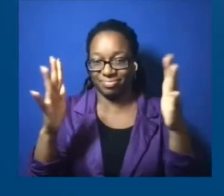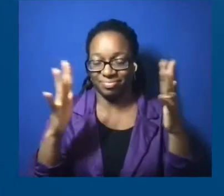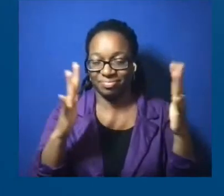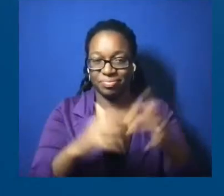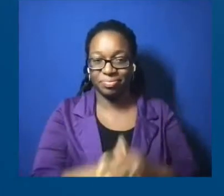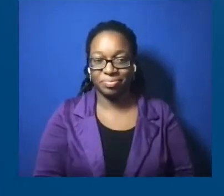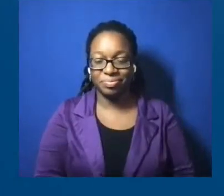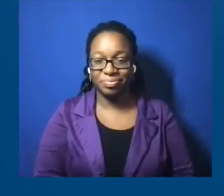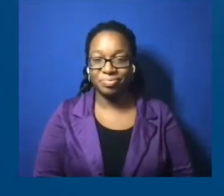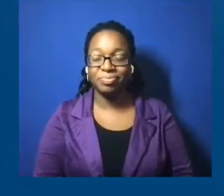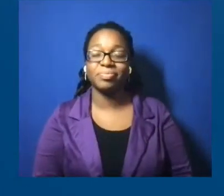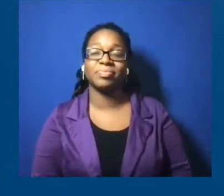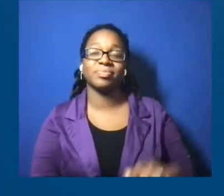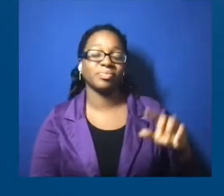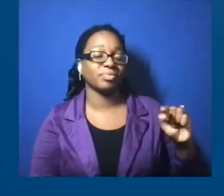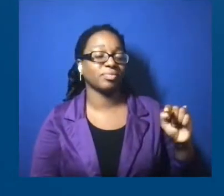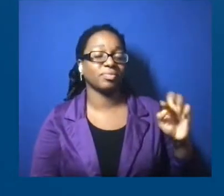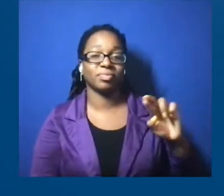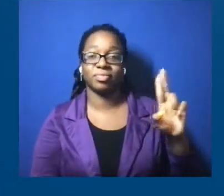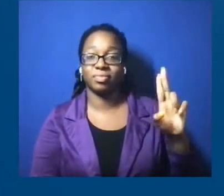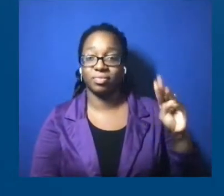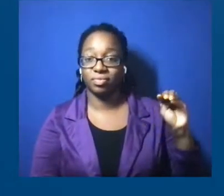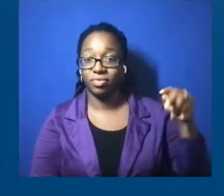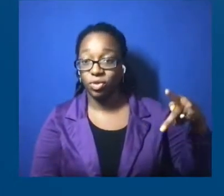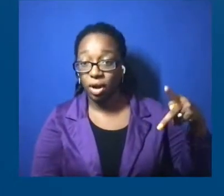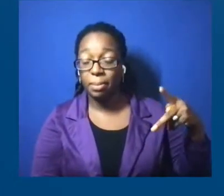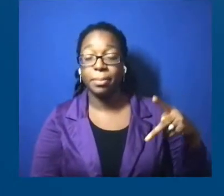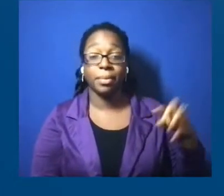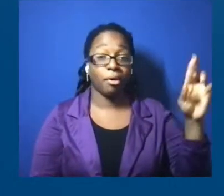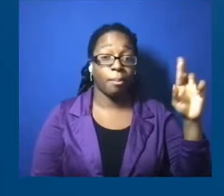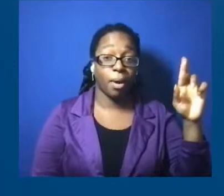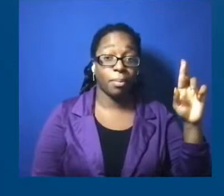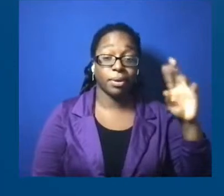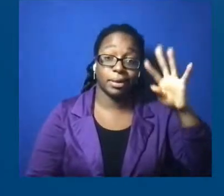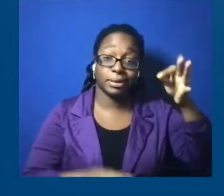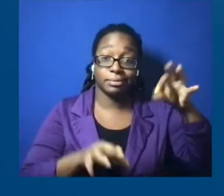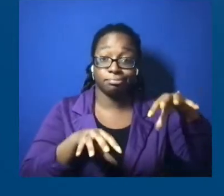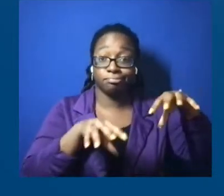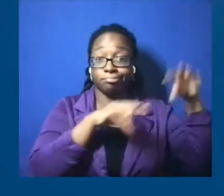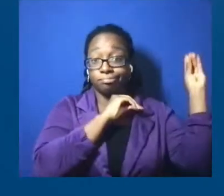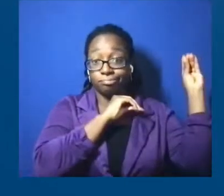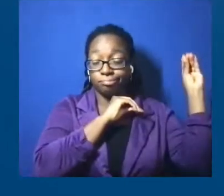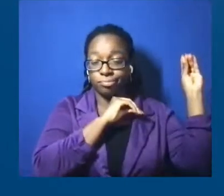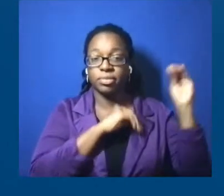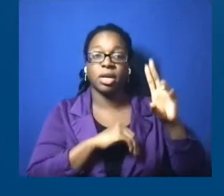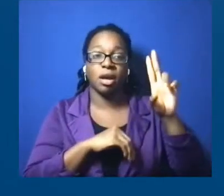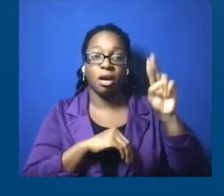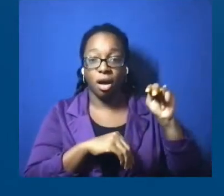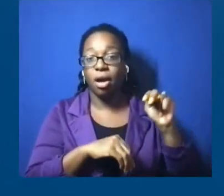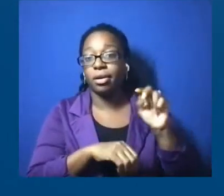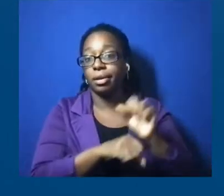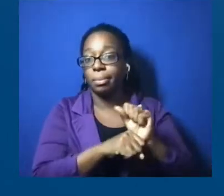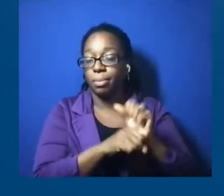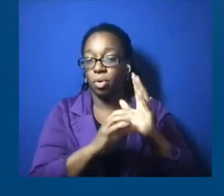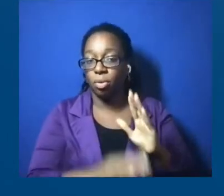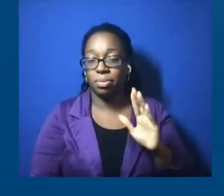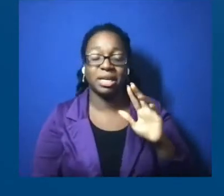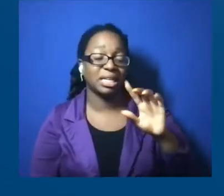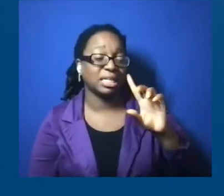When Trump and the Republicans left office, unemployment was 6.4%. We got it down